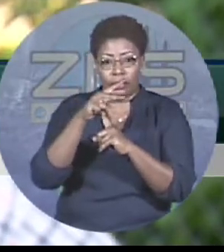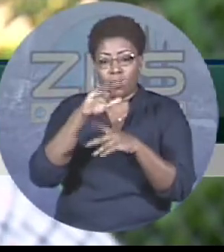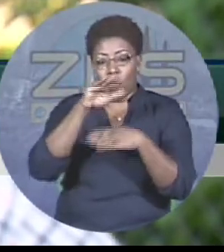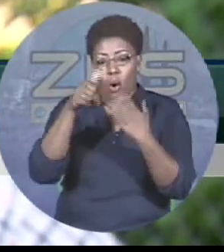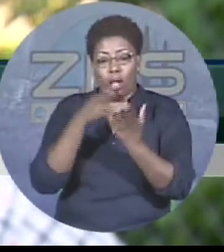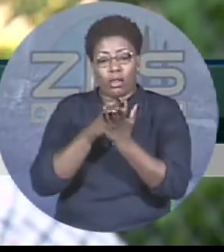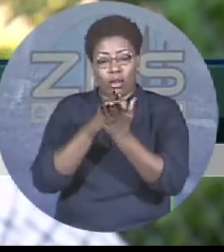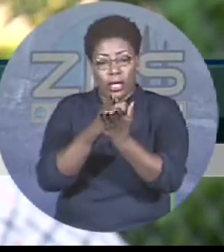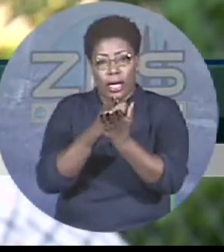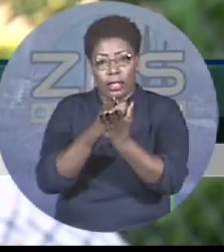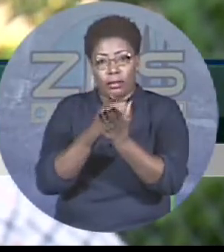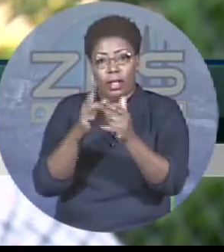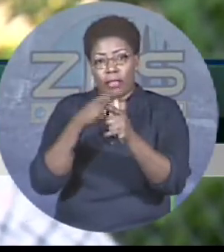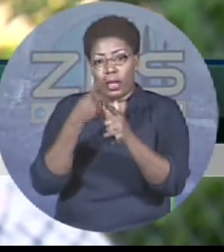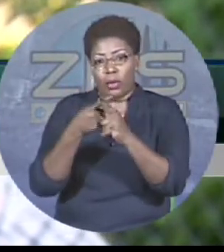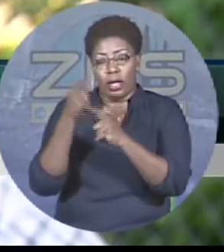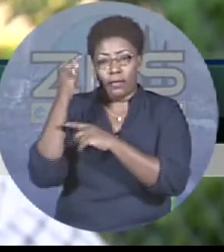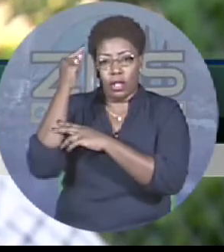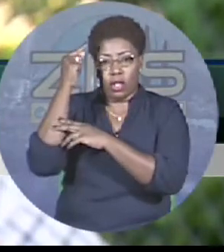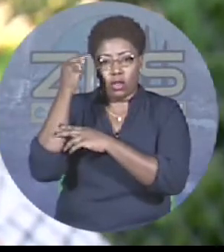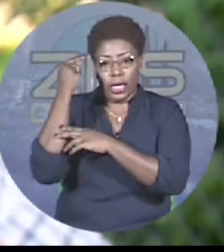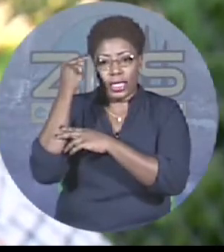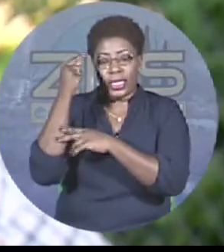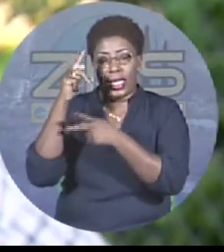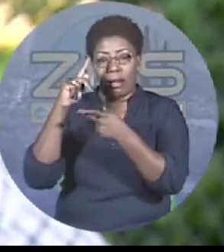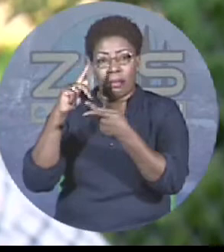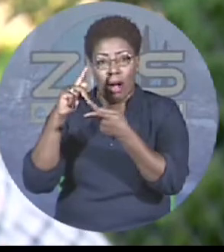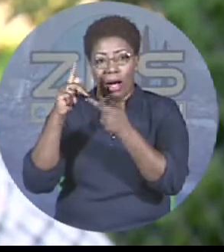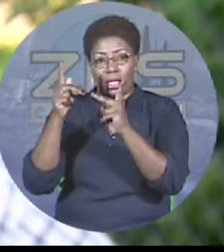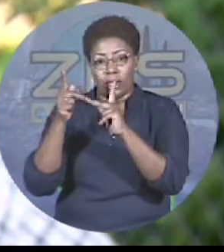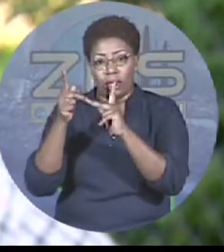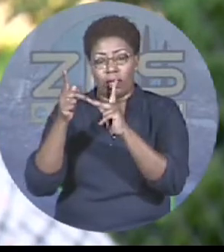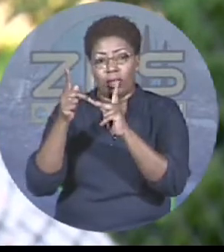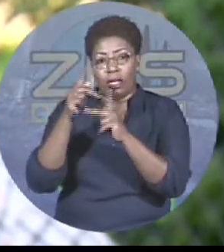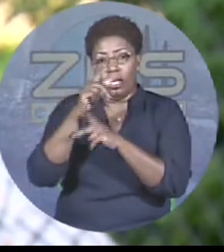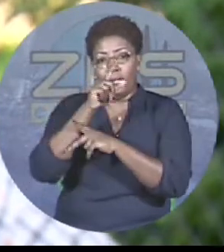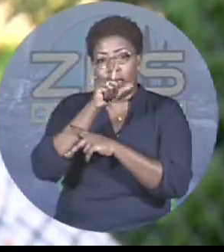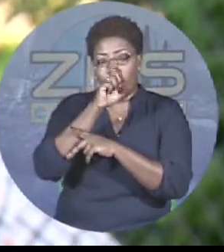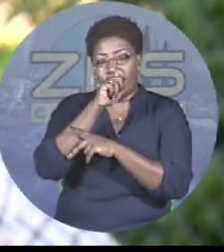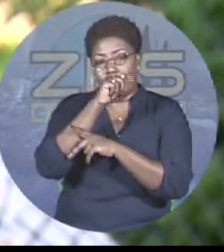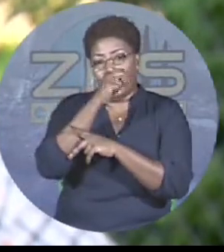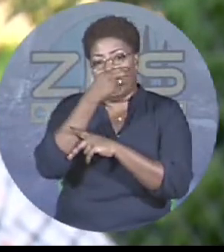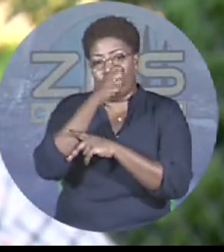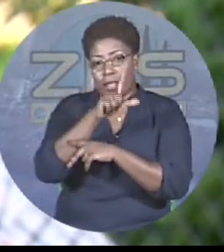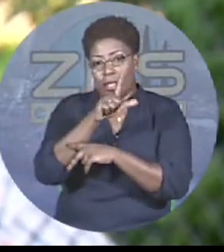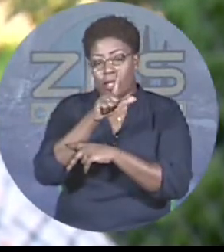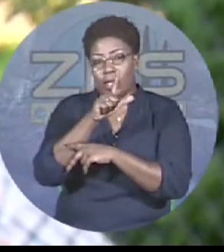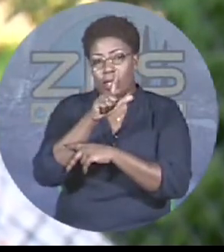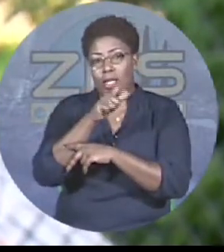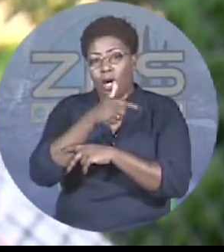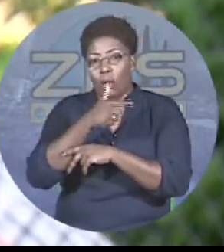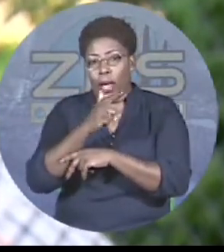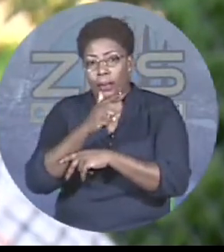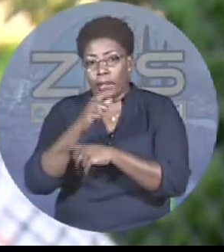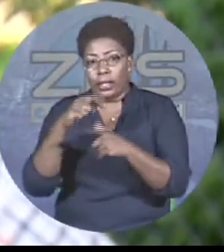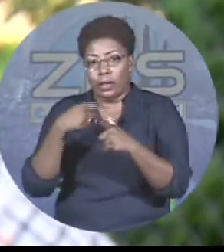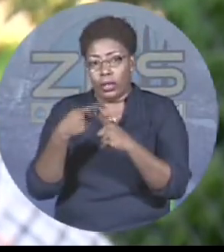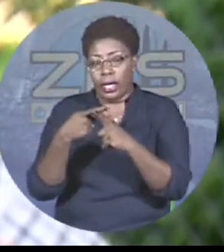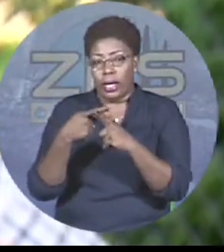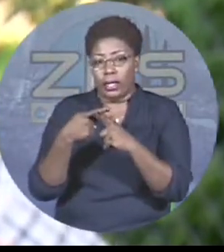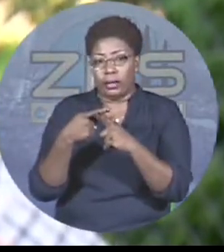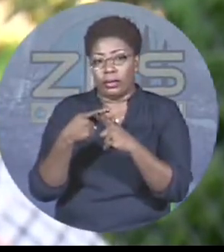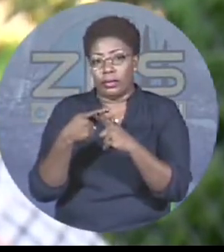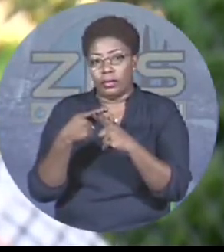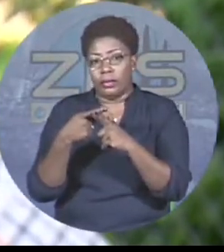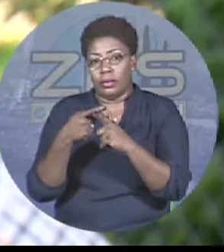to. Then we have the Crazy Bard now. We have Legal Weapon, H2O, Smashy. The new boat that, not really new, but it's a